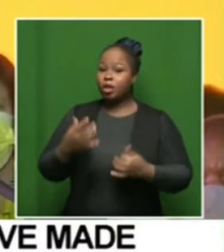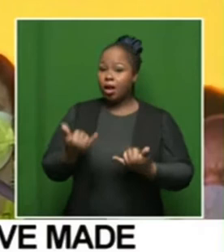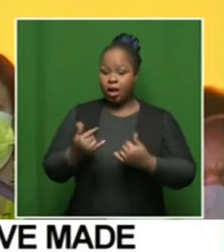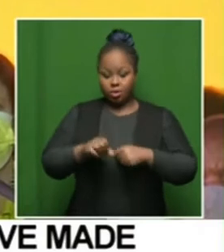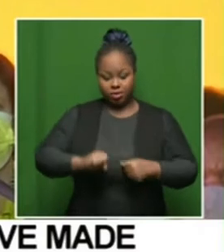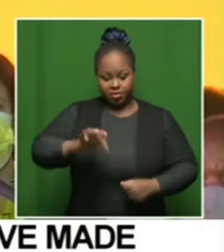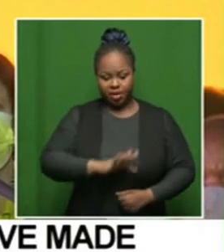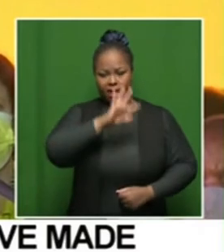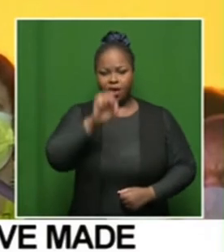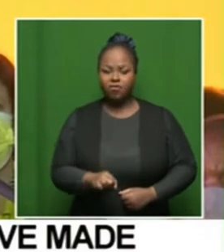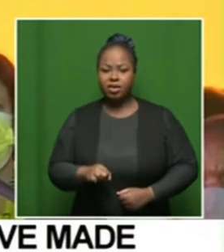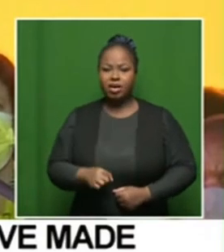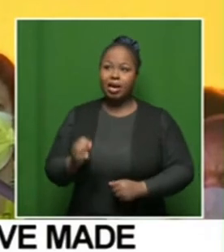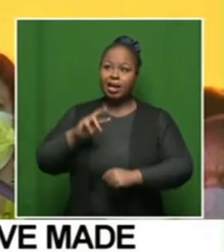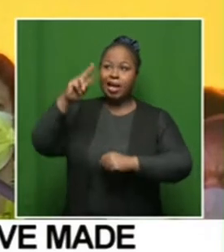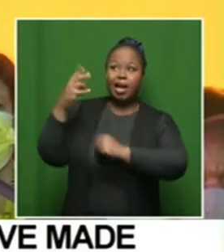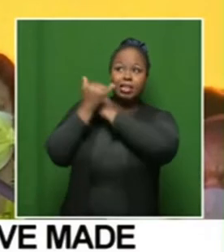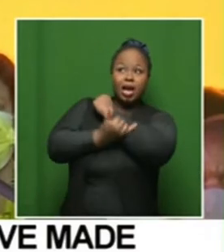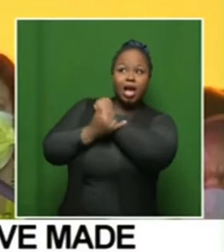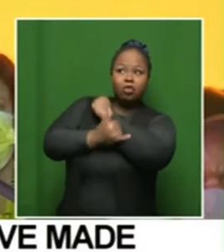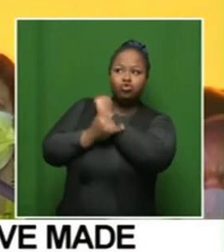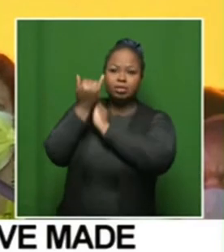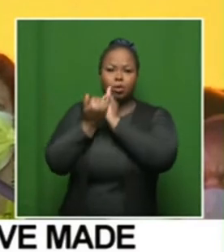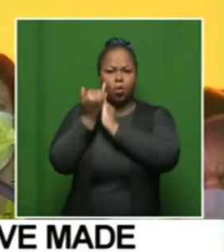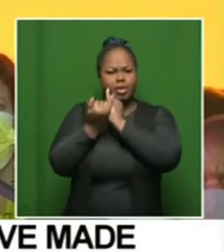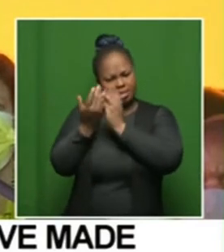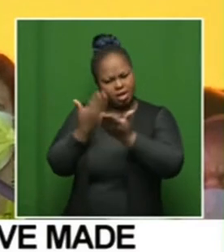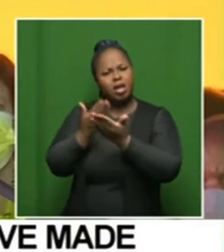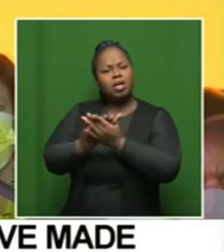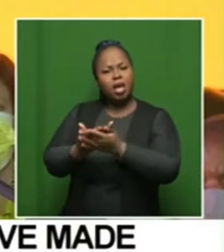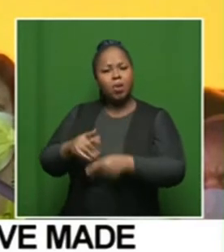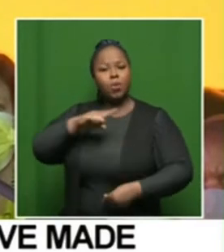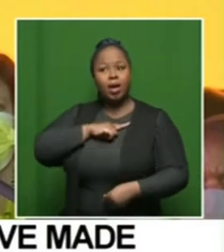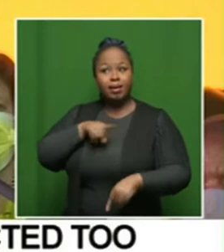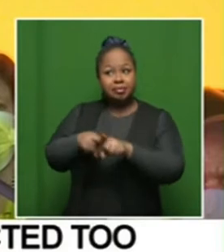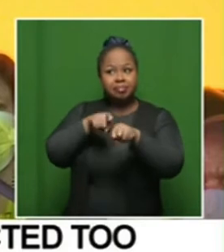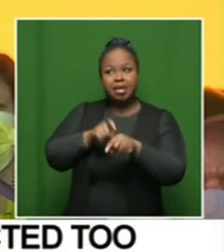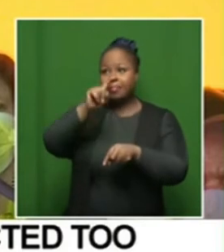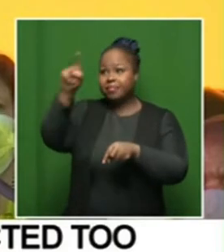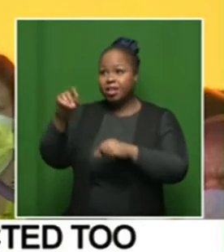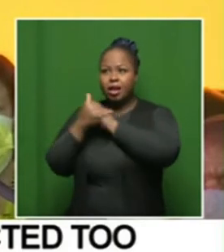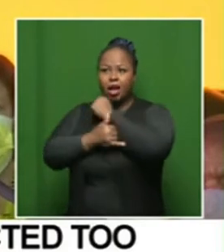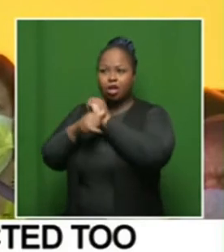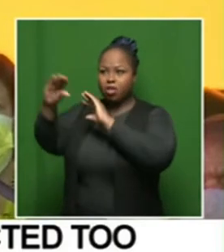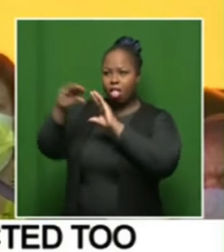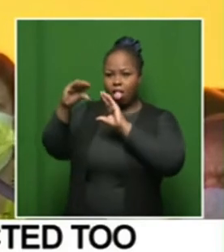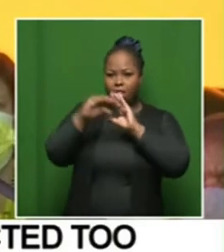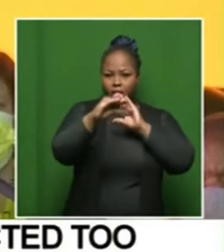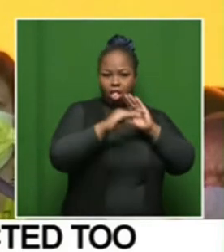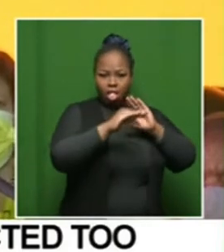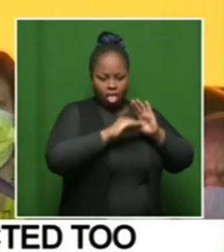while attracting substantial investment in this vital public infrastructure.